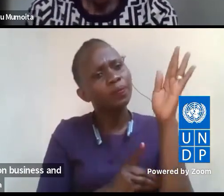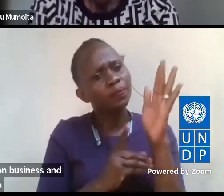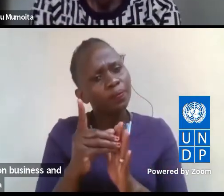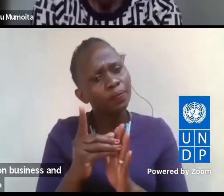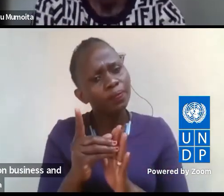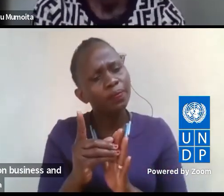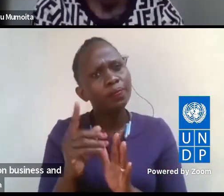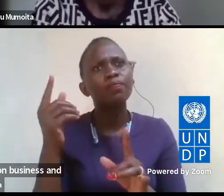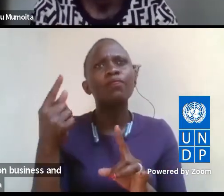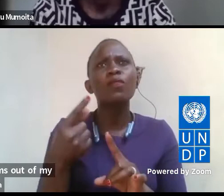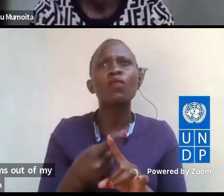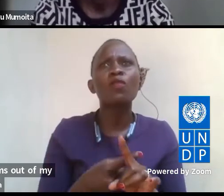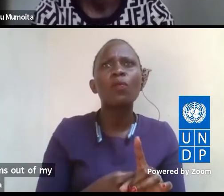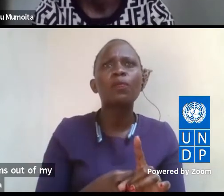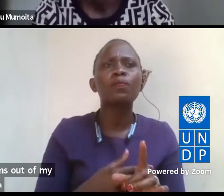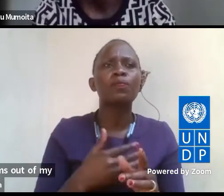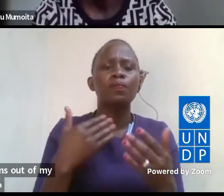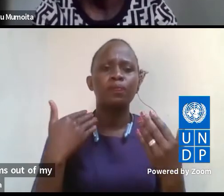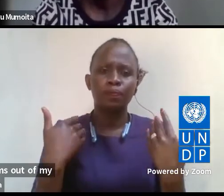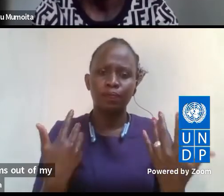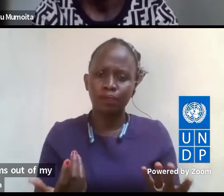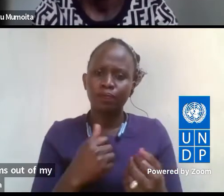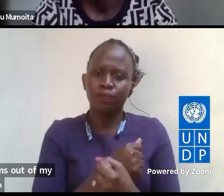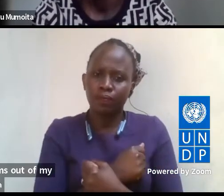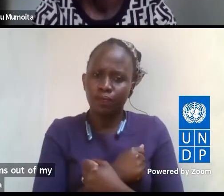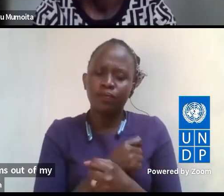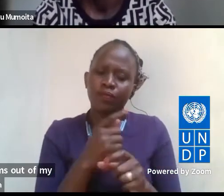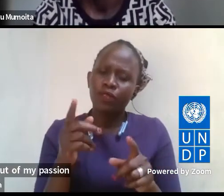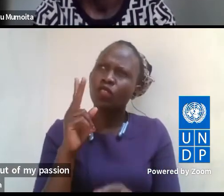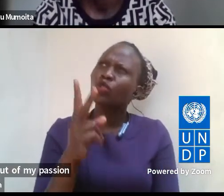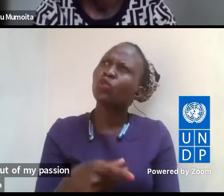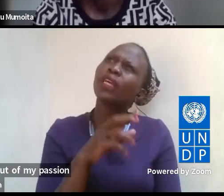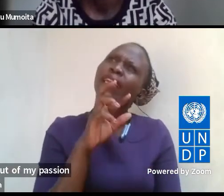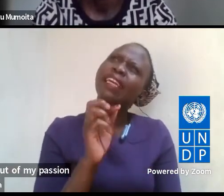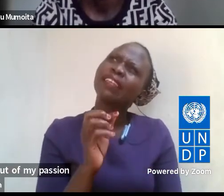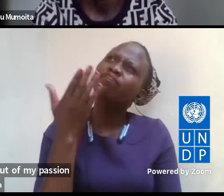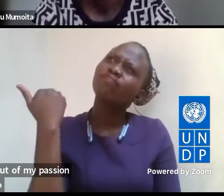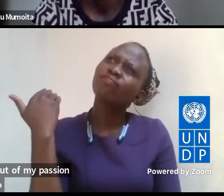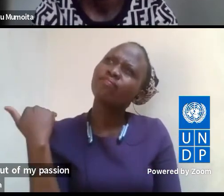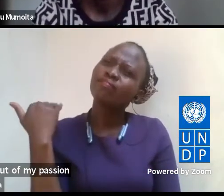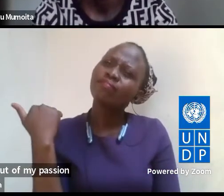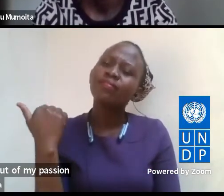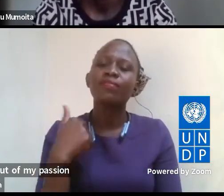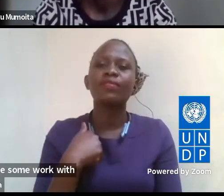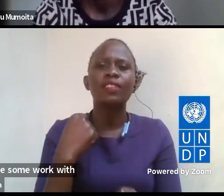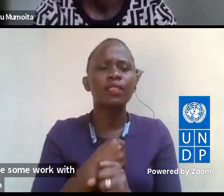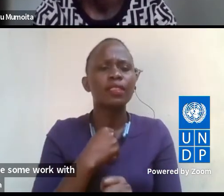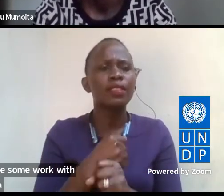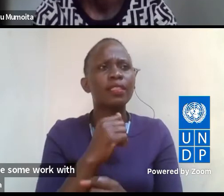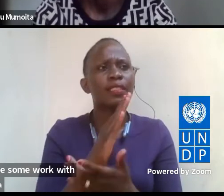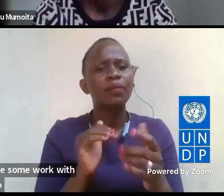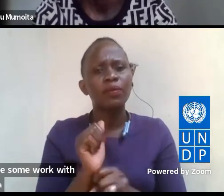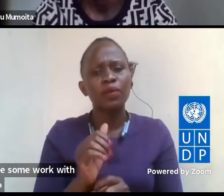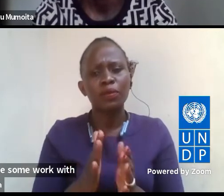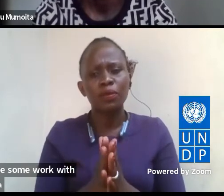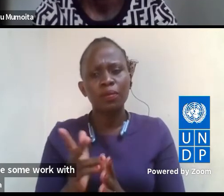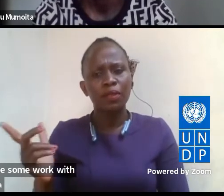of my passion for the same since 2008. And we have done some work with my colleague Angelo